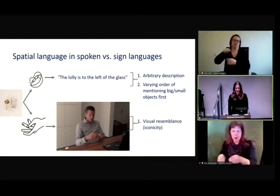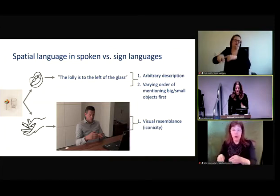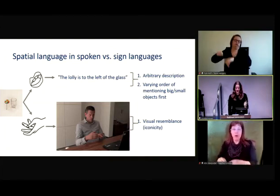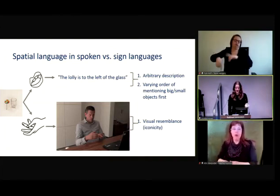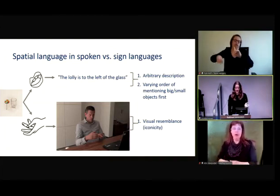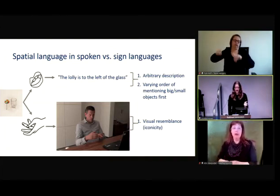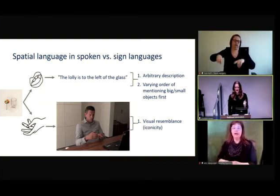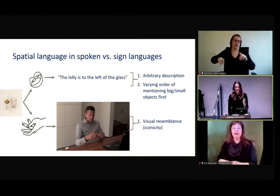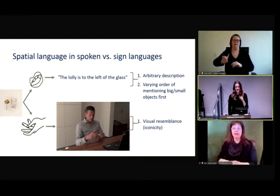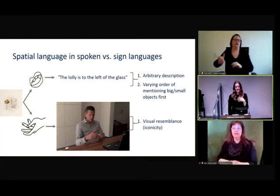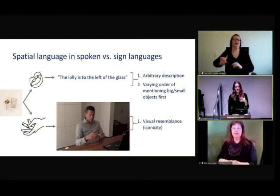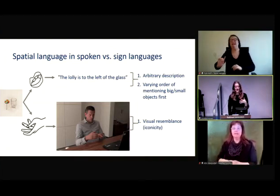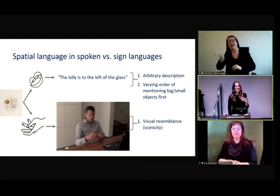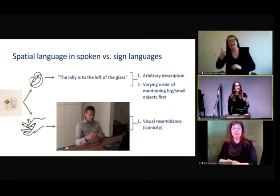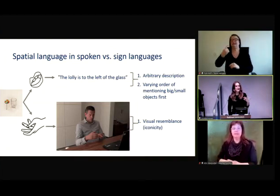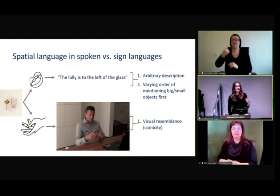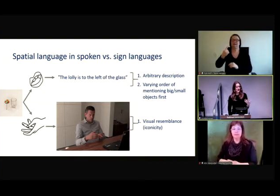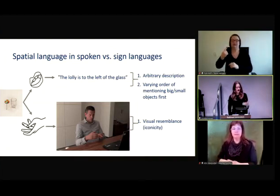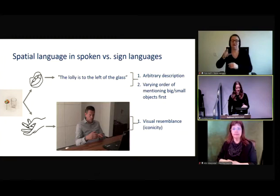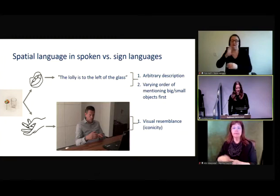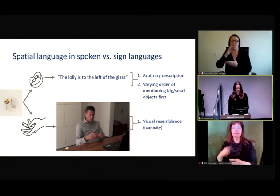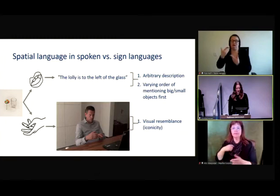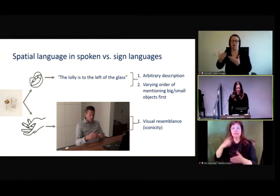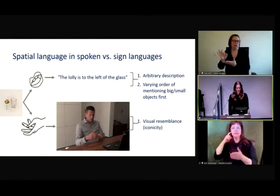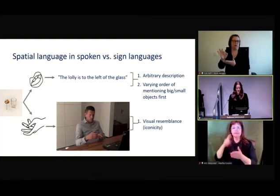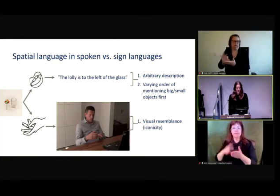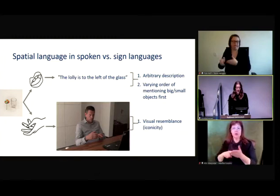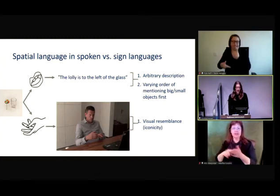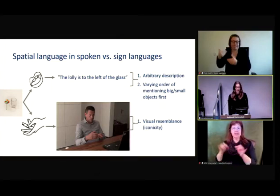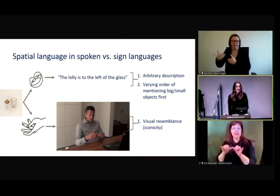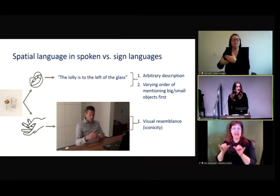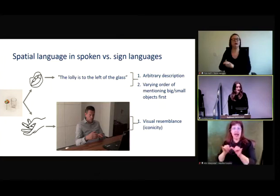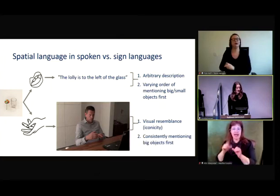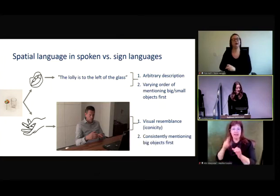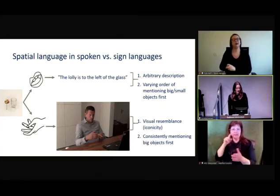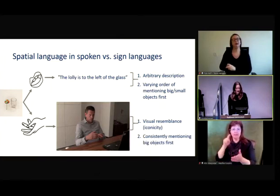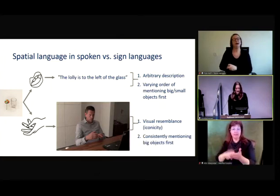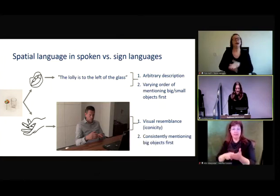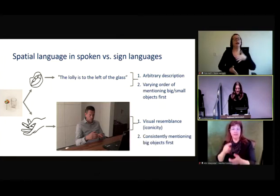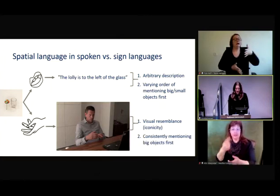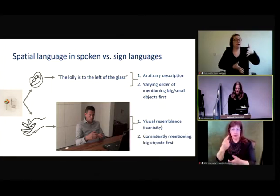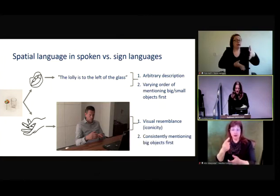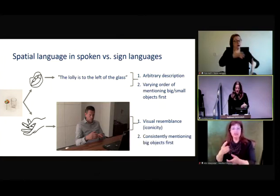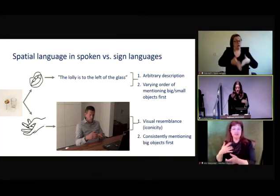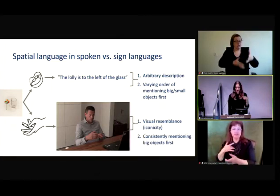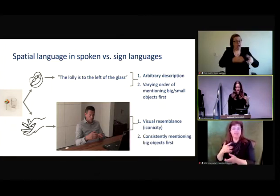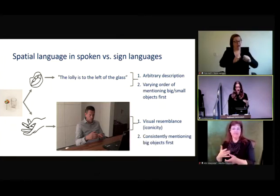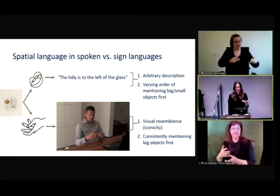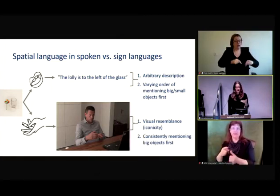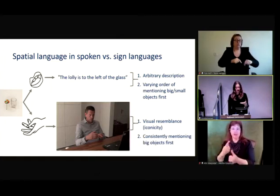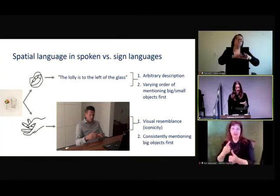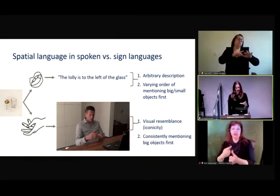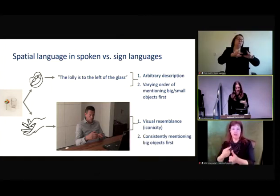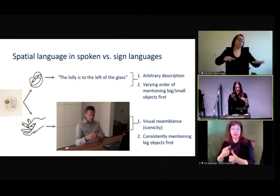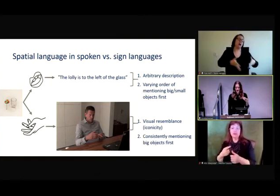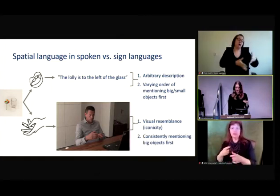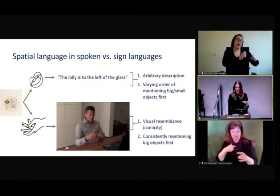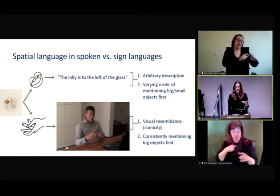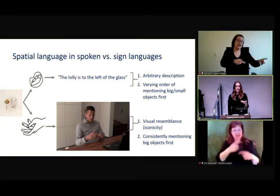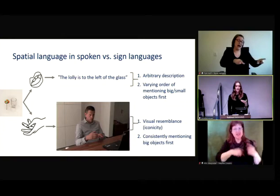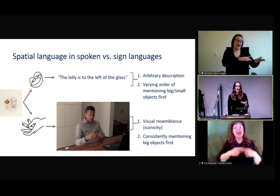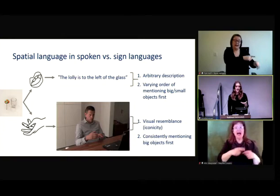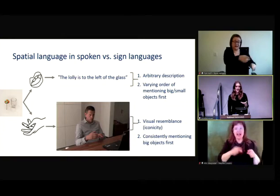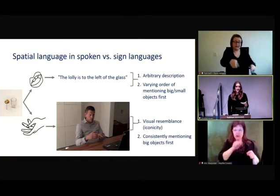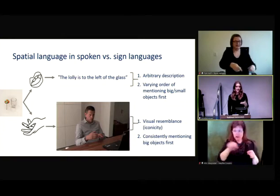mentioned when describing such relations. But signers of many sign languages use a consistent order in